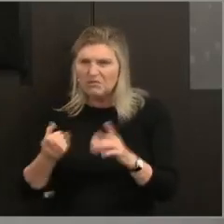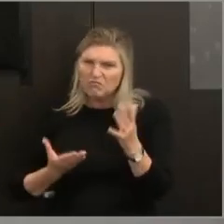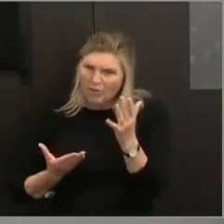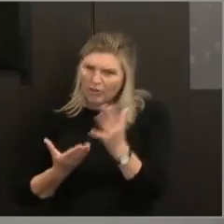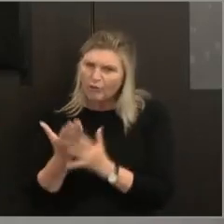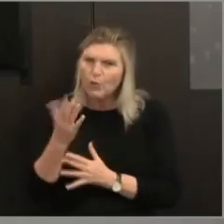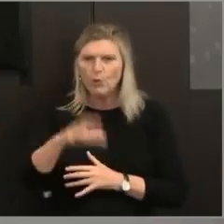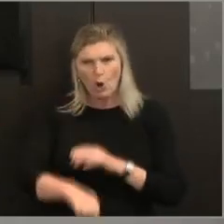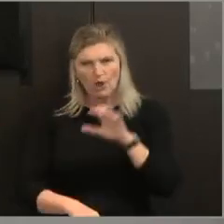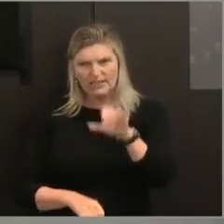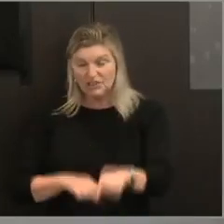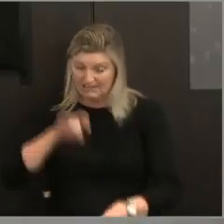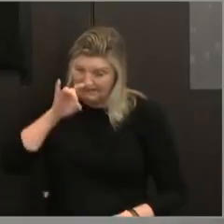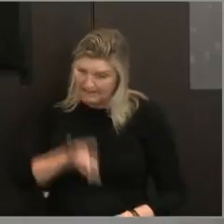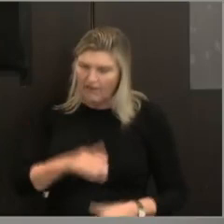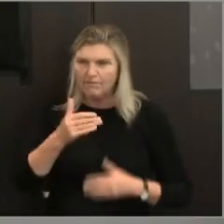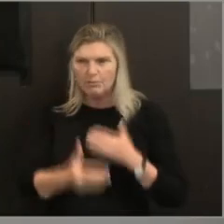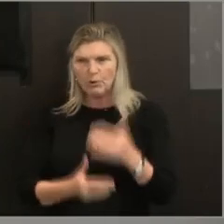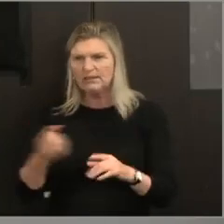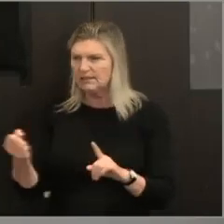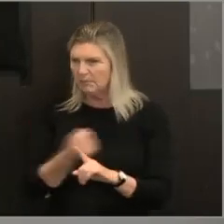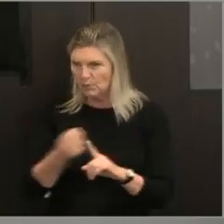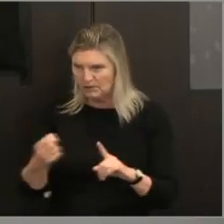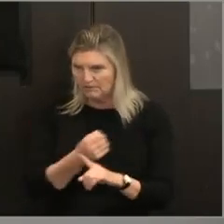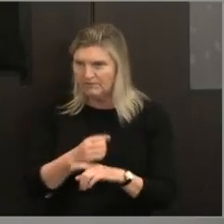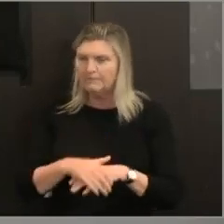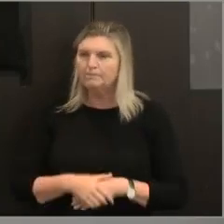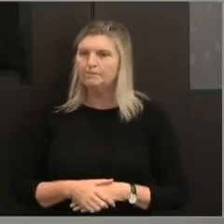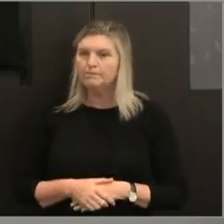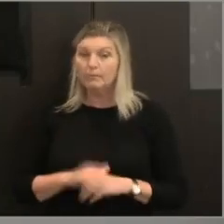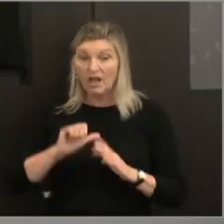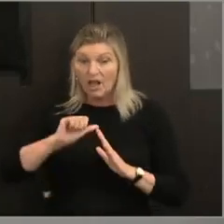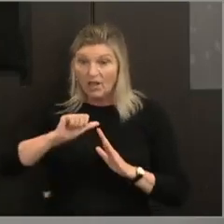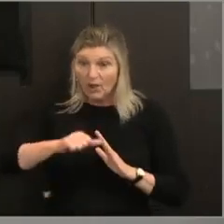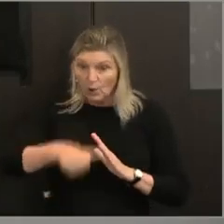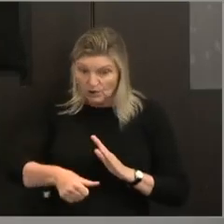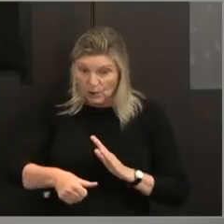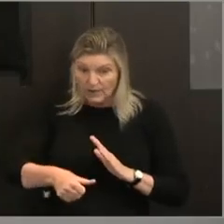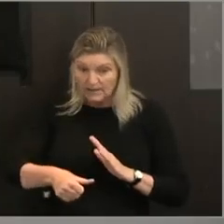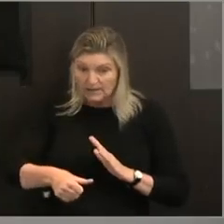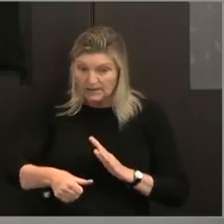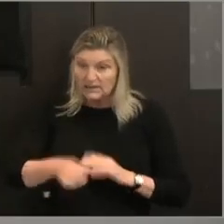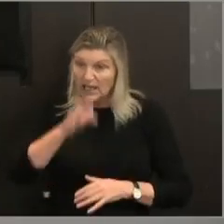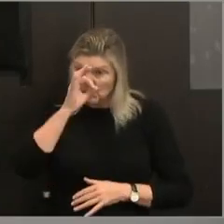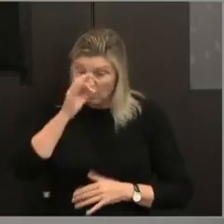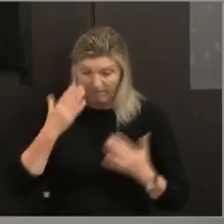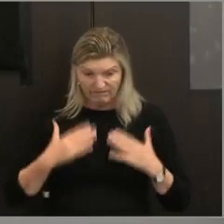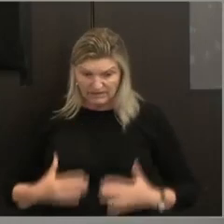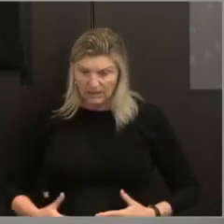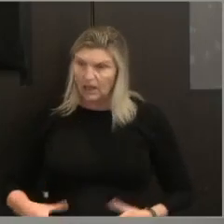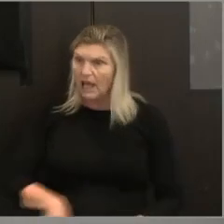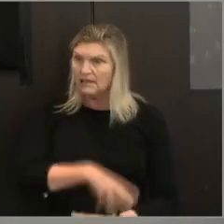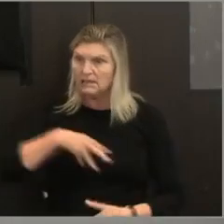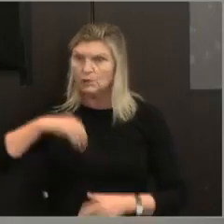a process. The consequent sexual, physical, and spiritual abuse that was